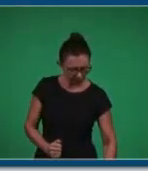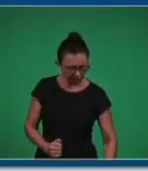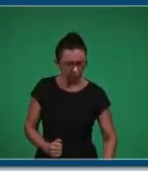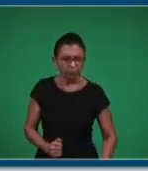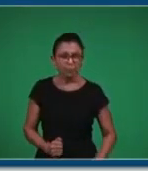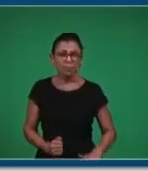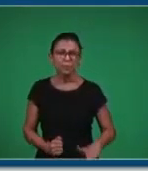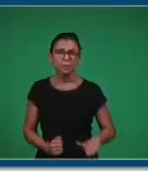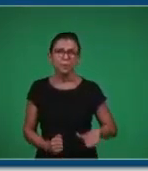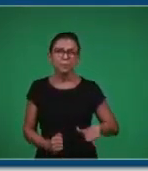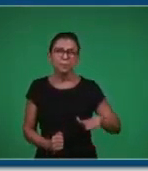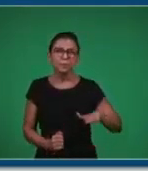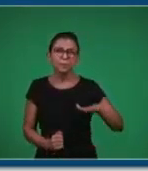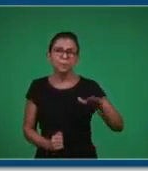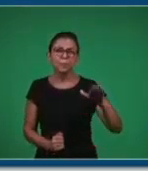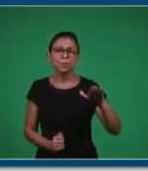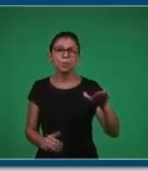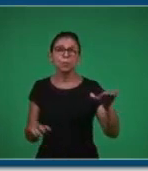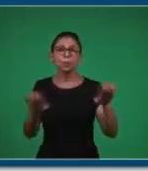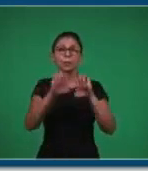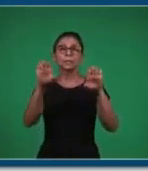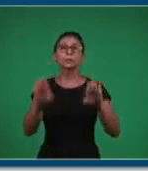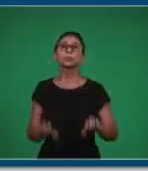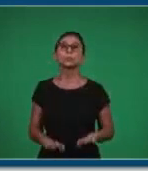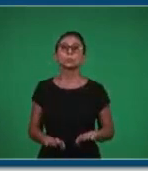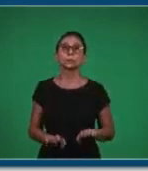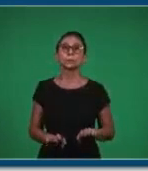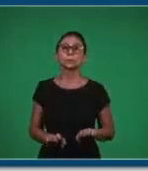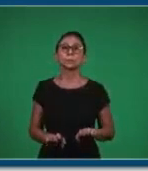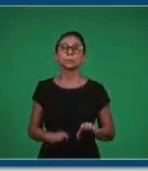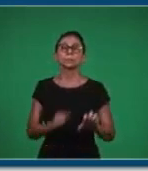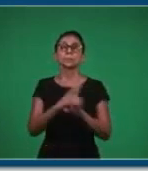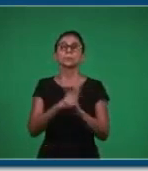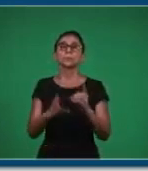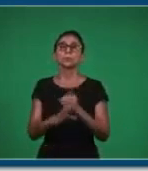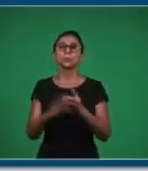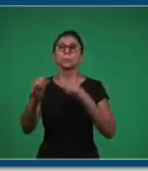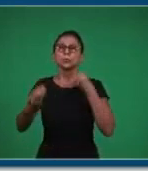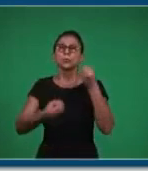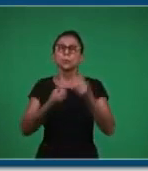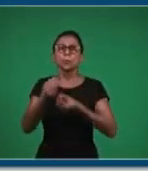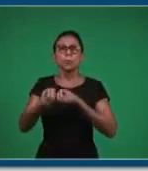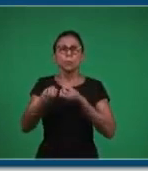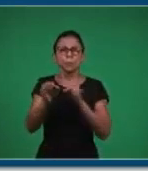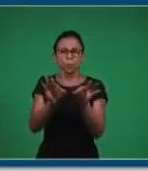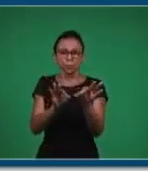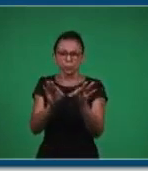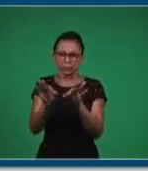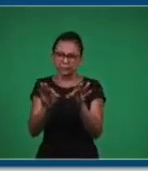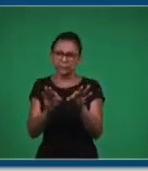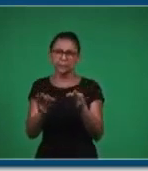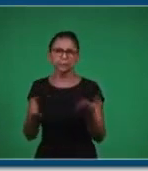Since they are babies, how the service needs to be structured. It cannot be done in a reckless way.